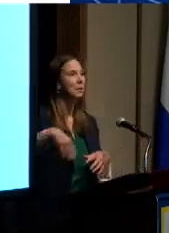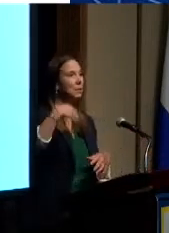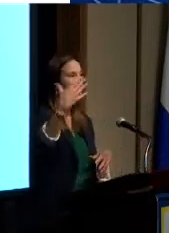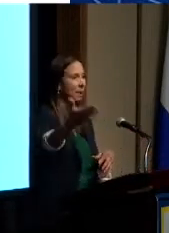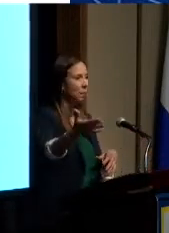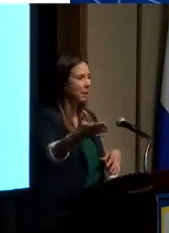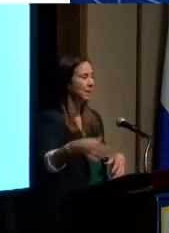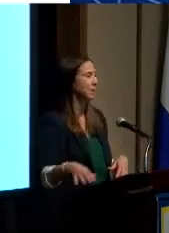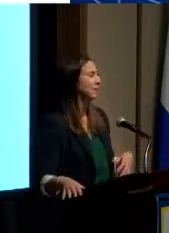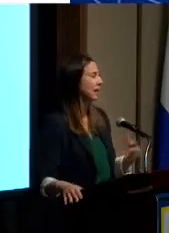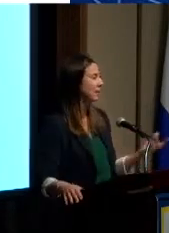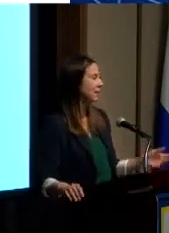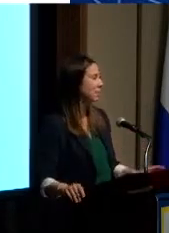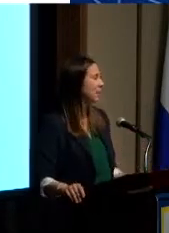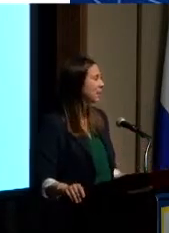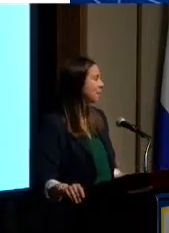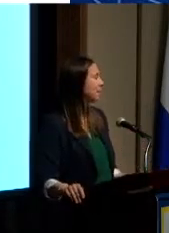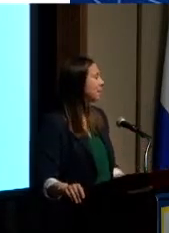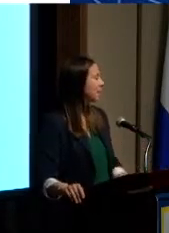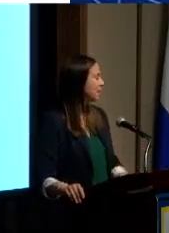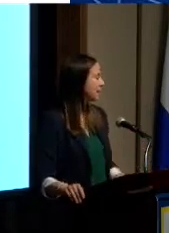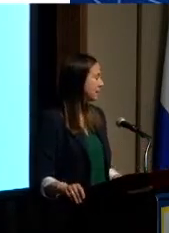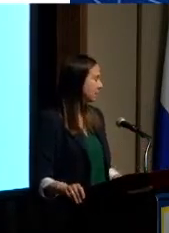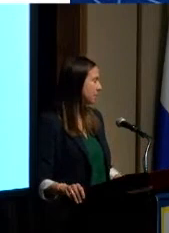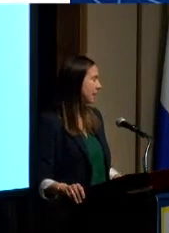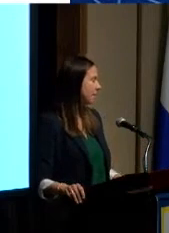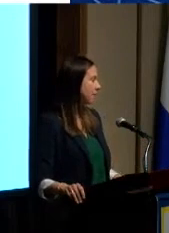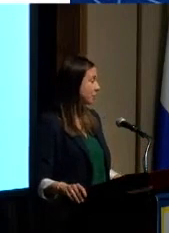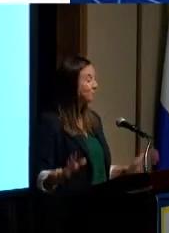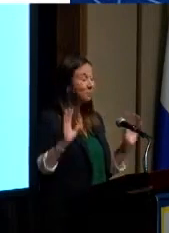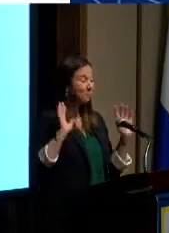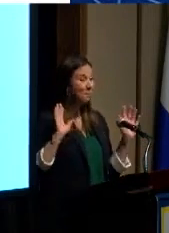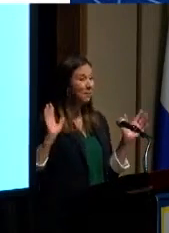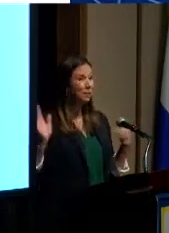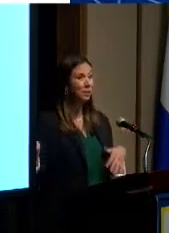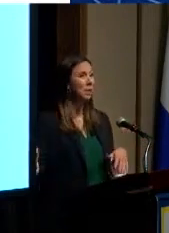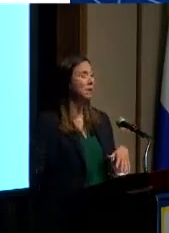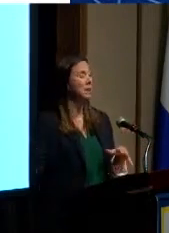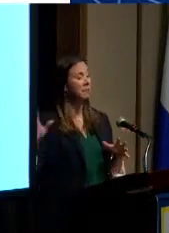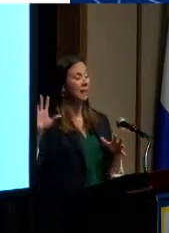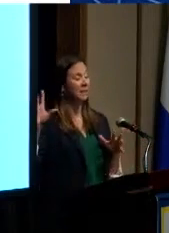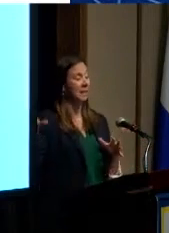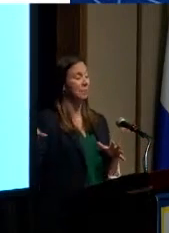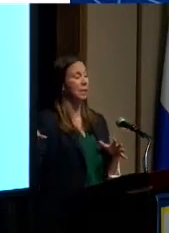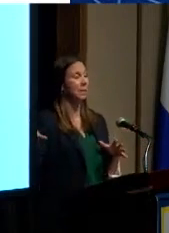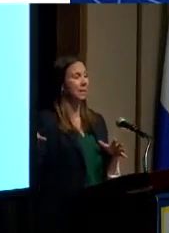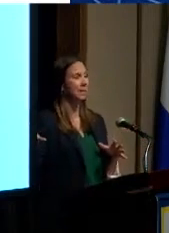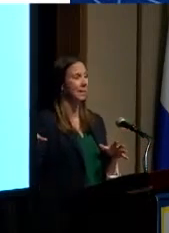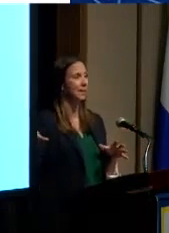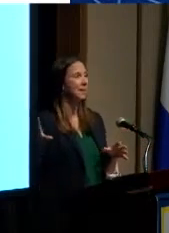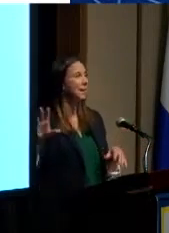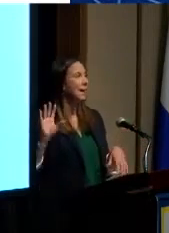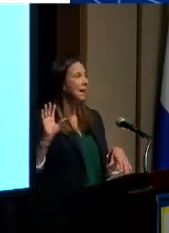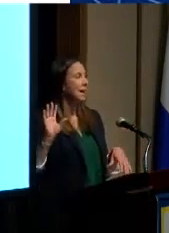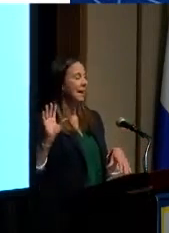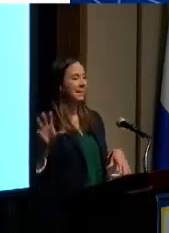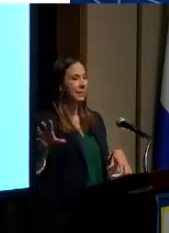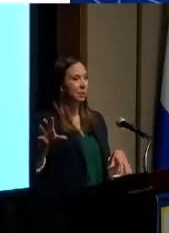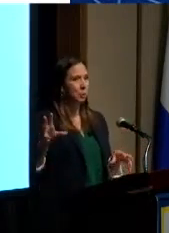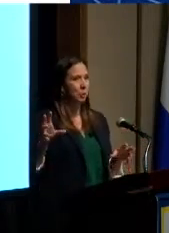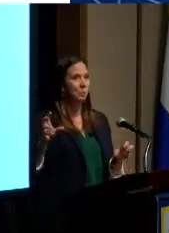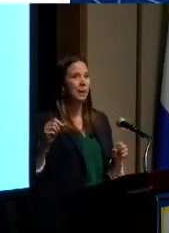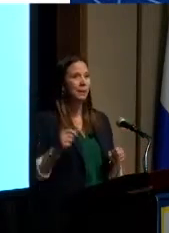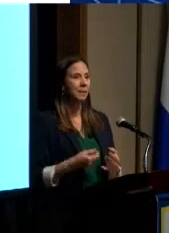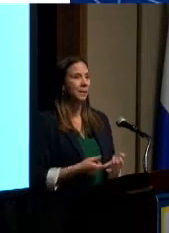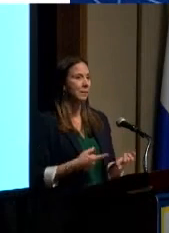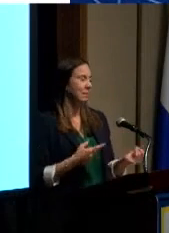rabbit hole, we get one answer, and then that leads us to dive further. And there's a ton of snapshot things that I